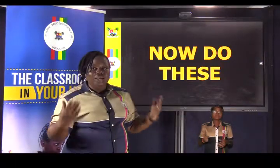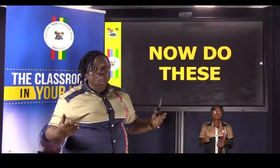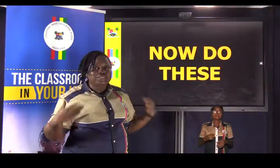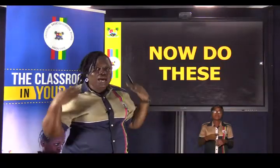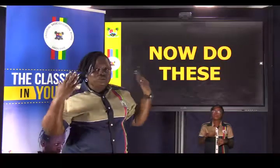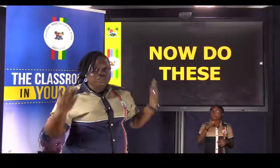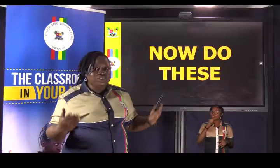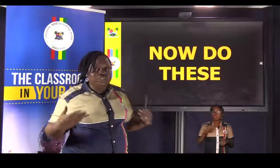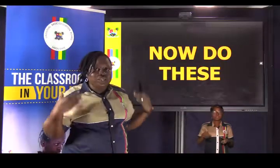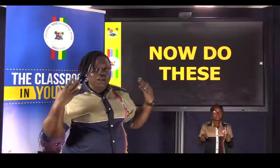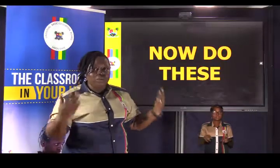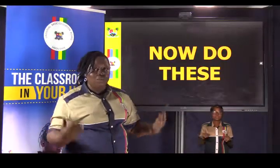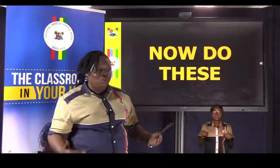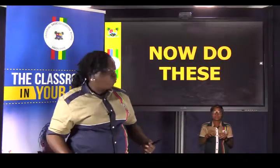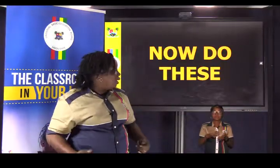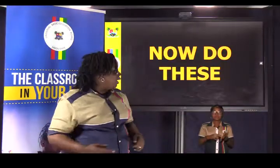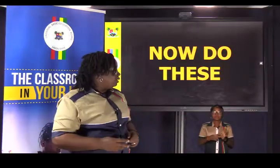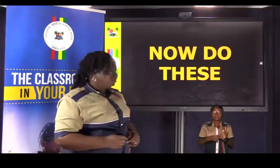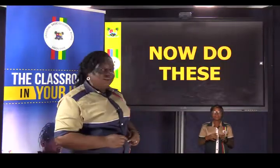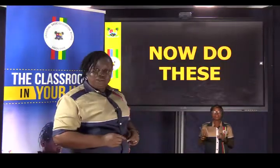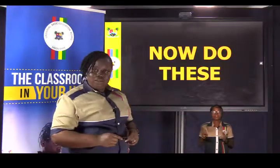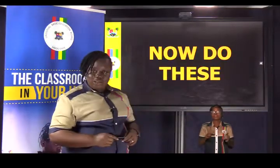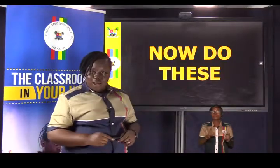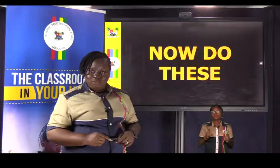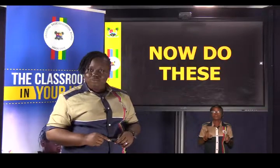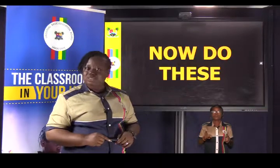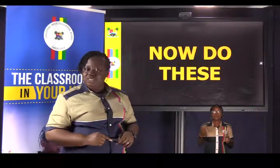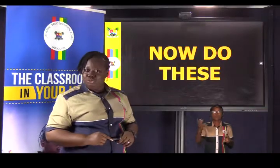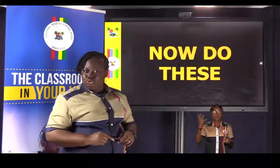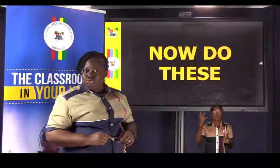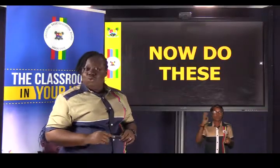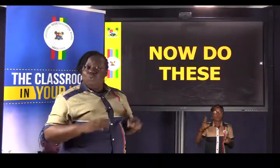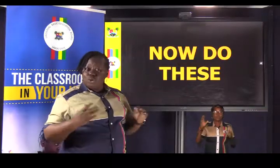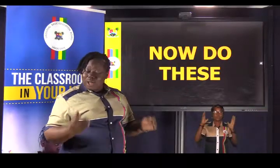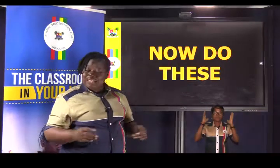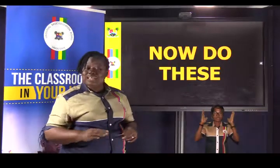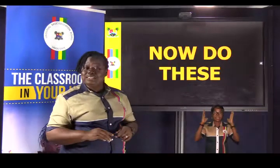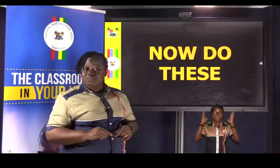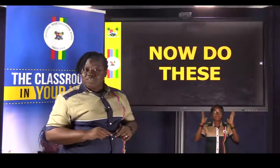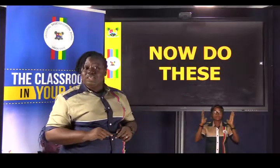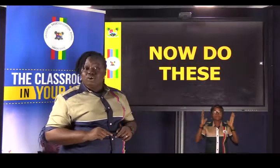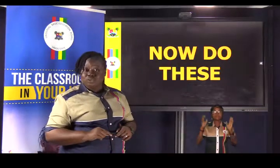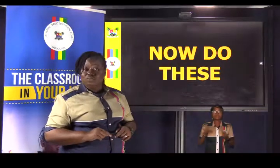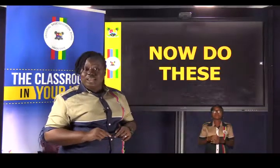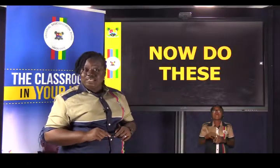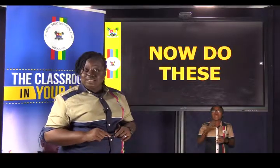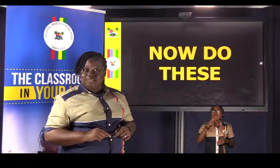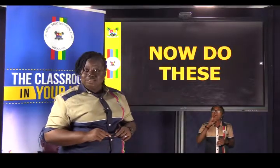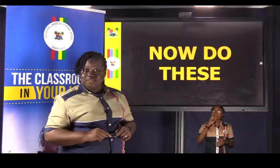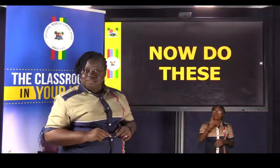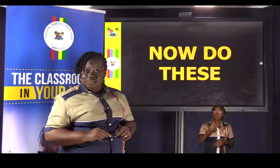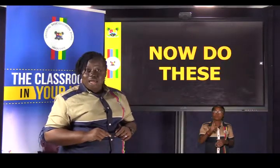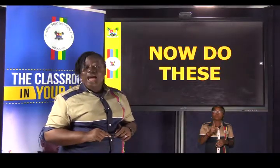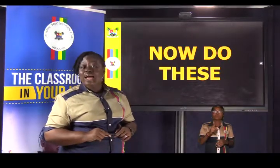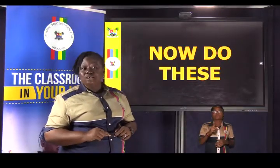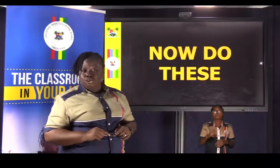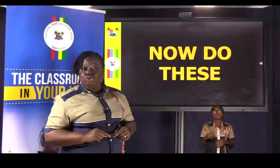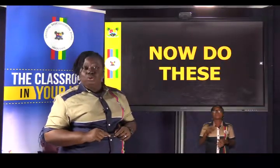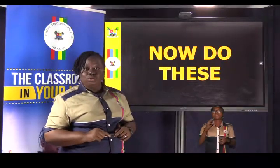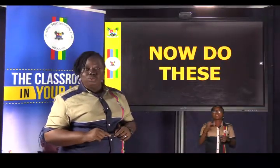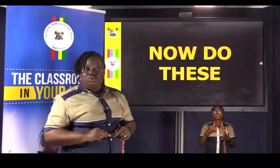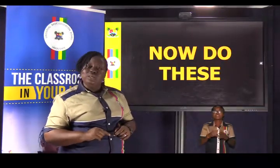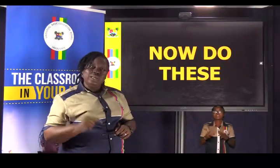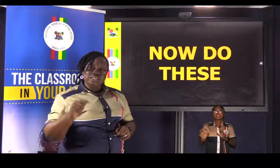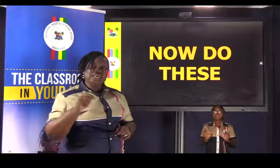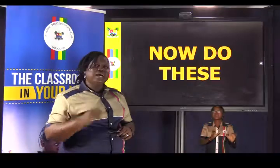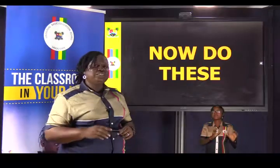but they sound the same way. Now, were you attentive in the course of the lesson? Are you